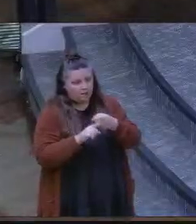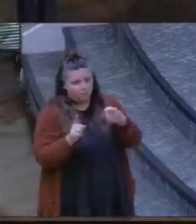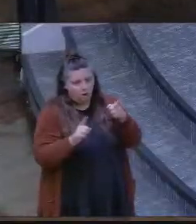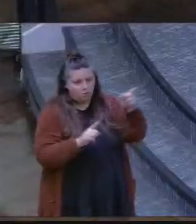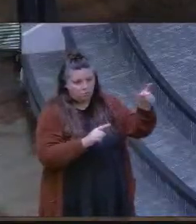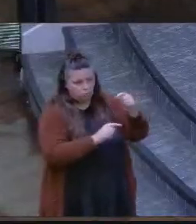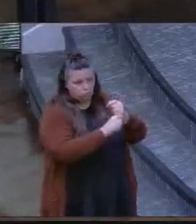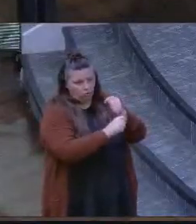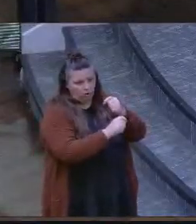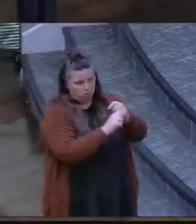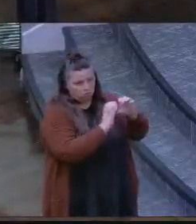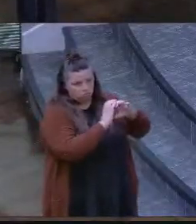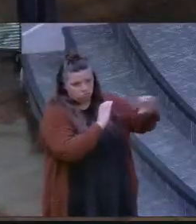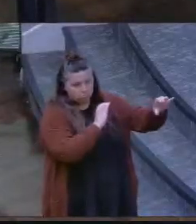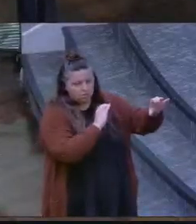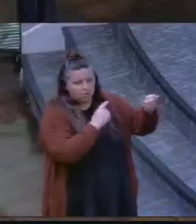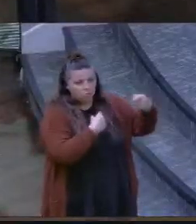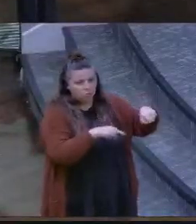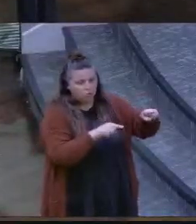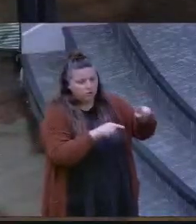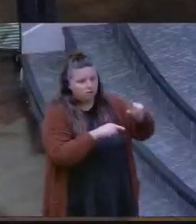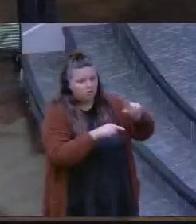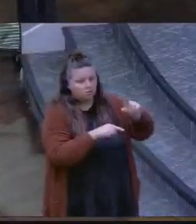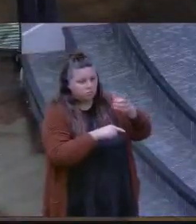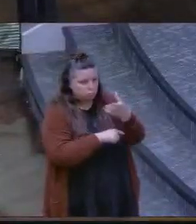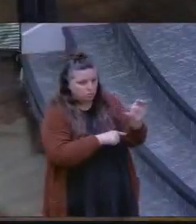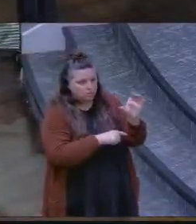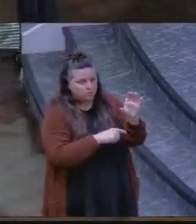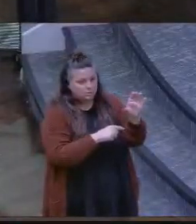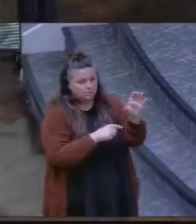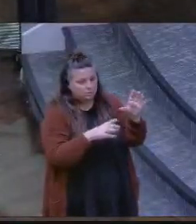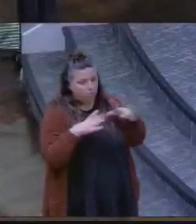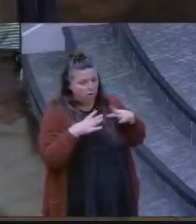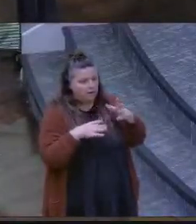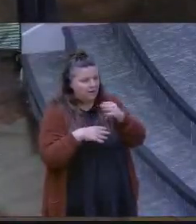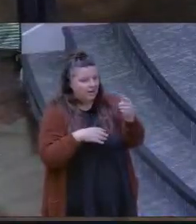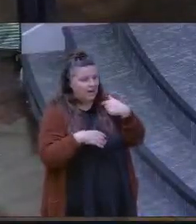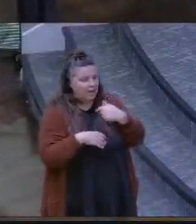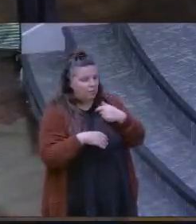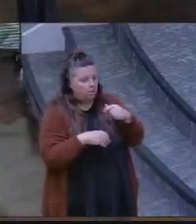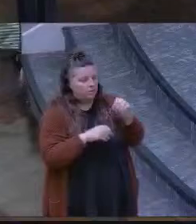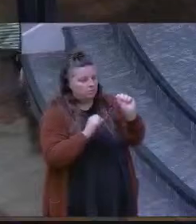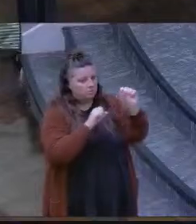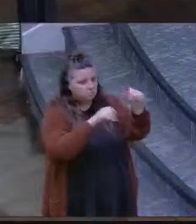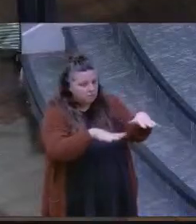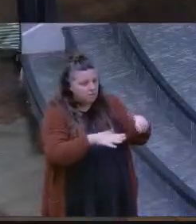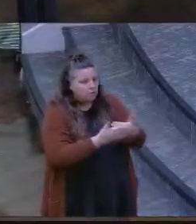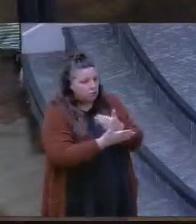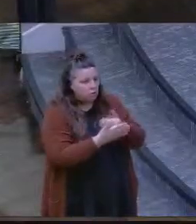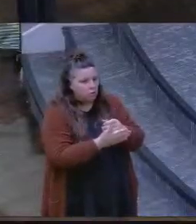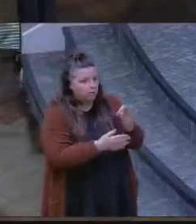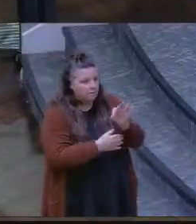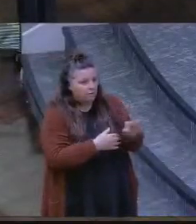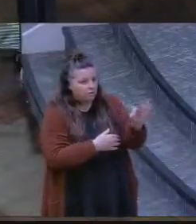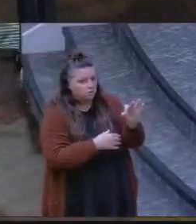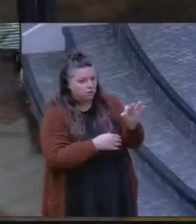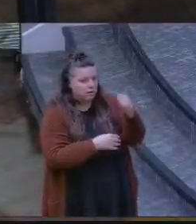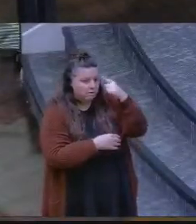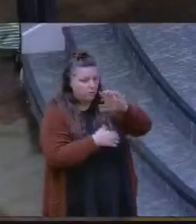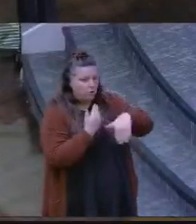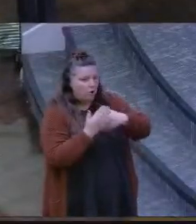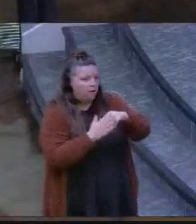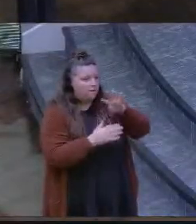Christmas break. We also installed new furniture in all 4 classroom wings and the cafeteria over Christmas break. And